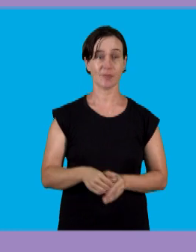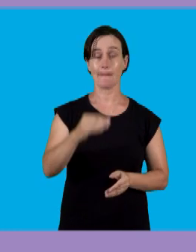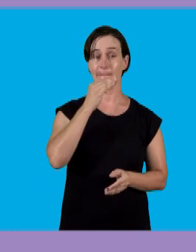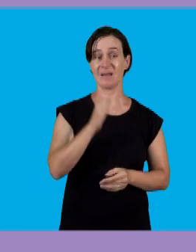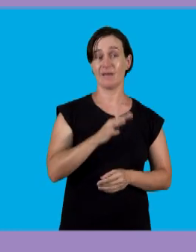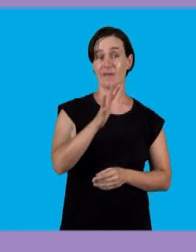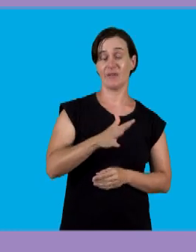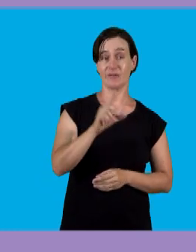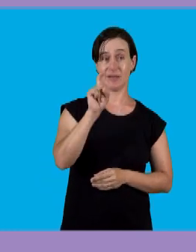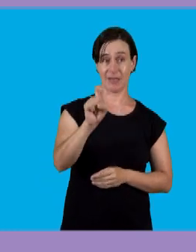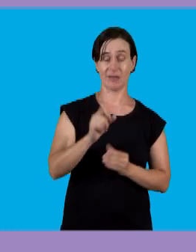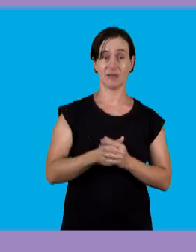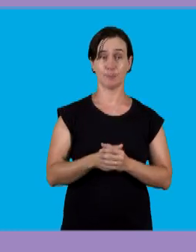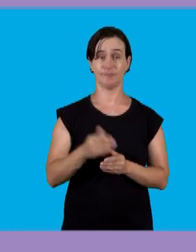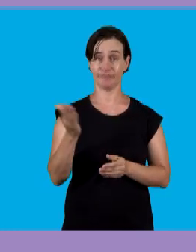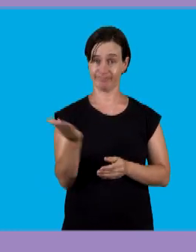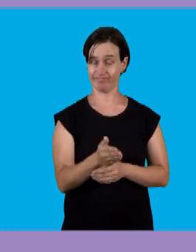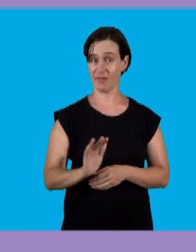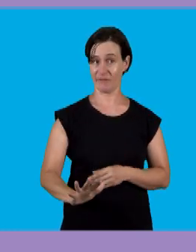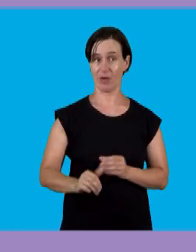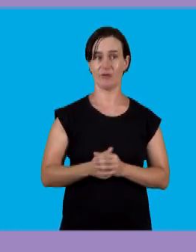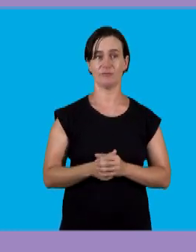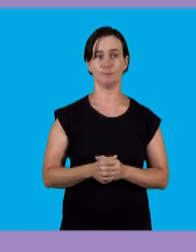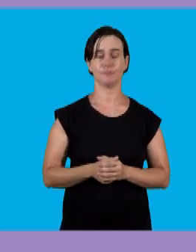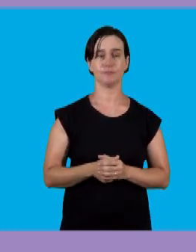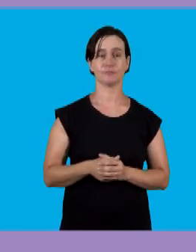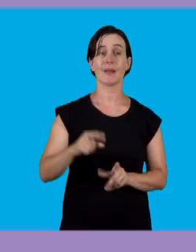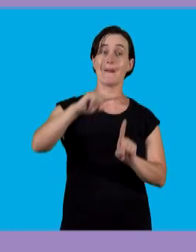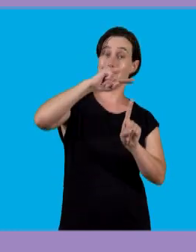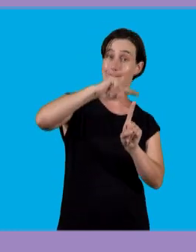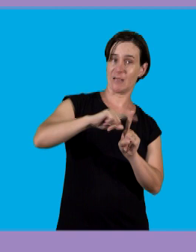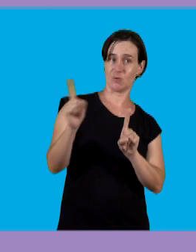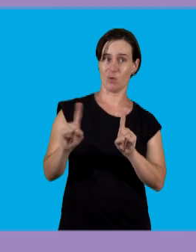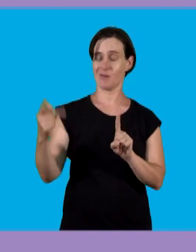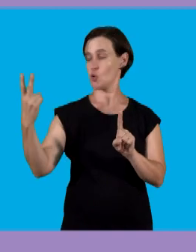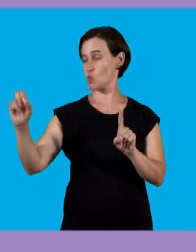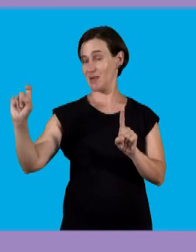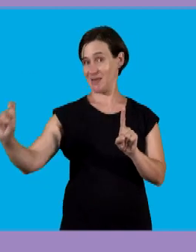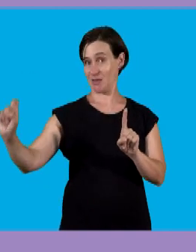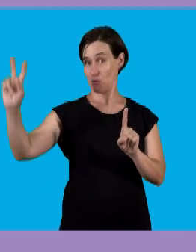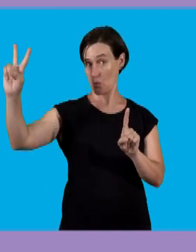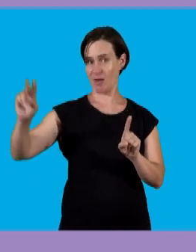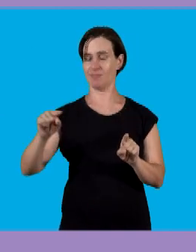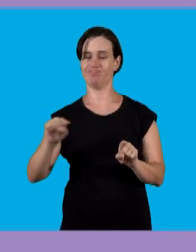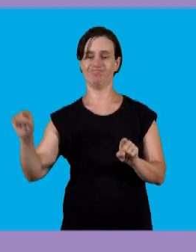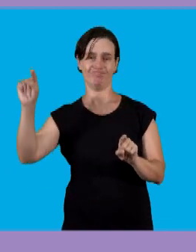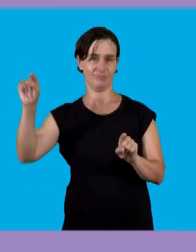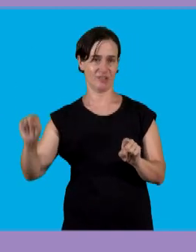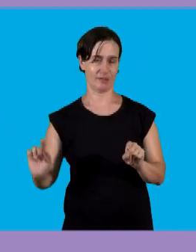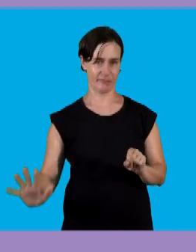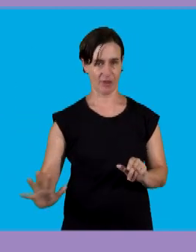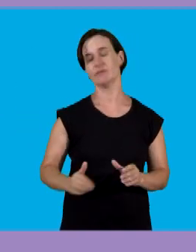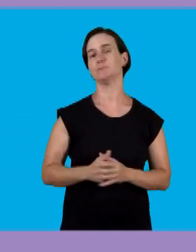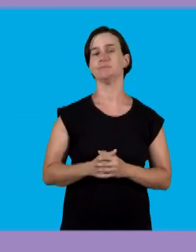15x. It is going to divide by 5, and also the 20x squared is going to